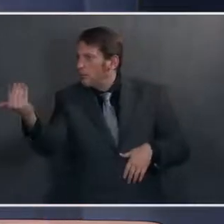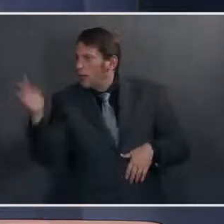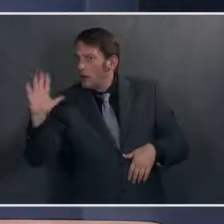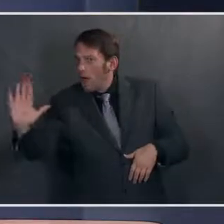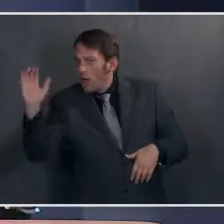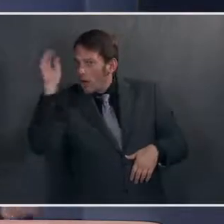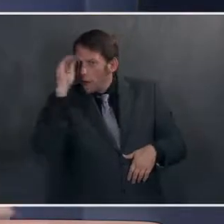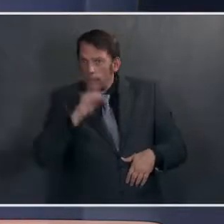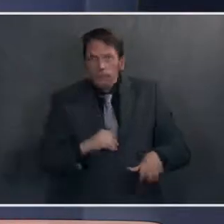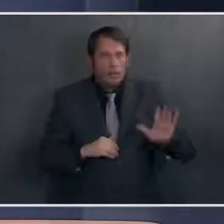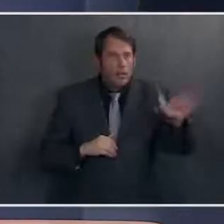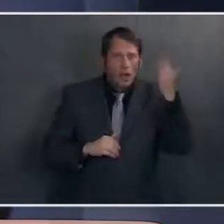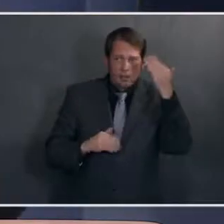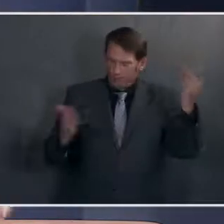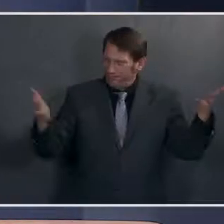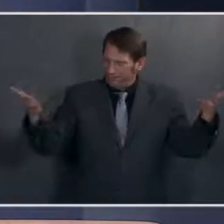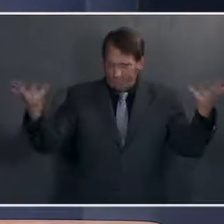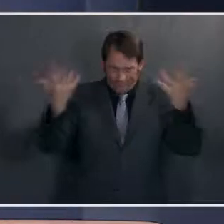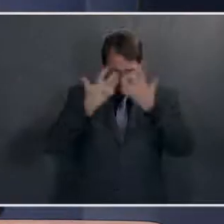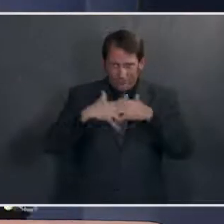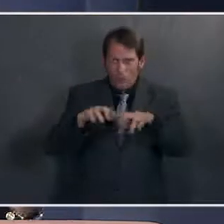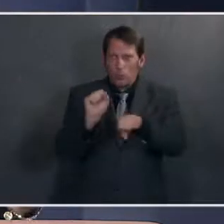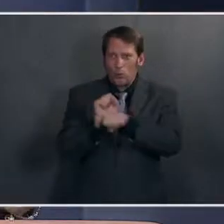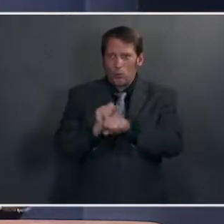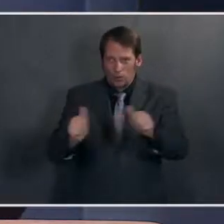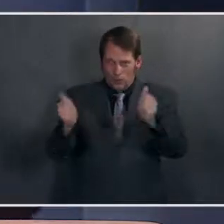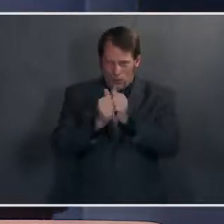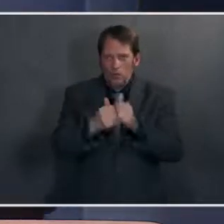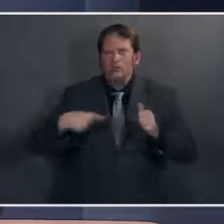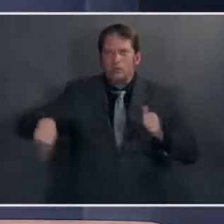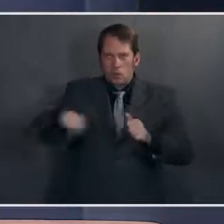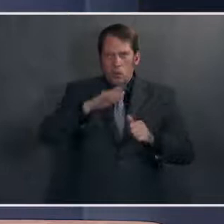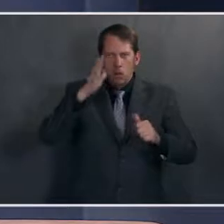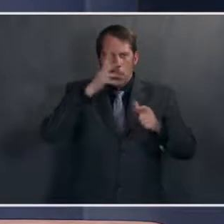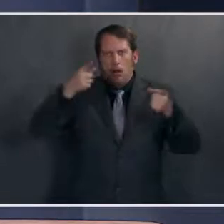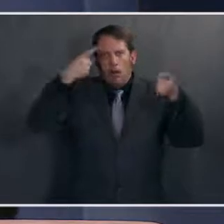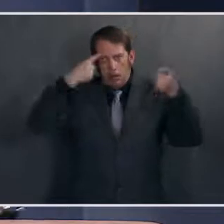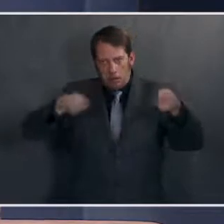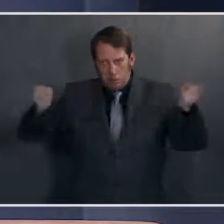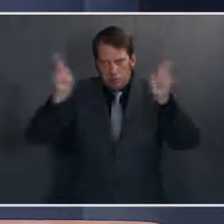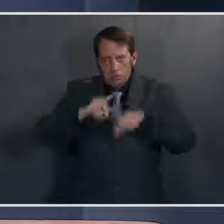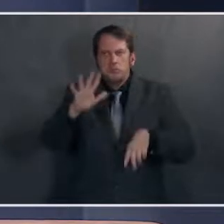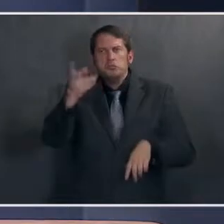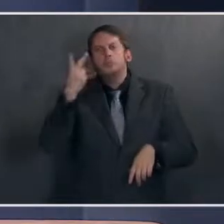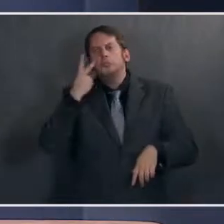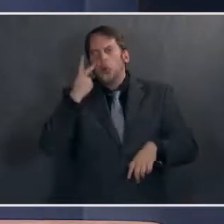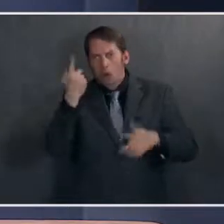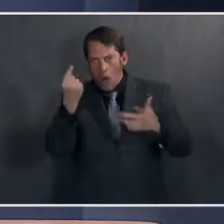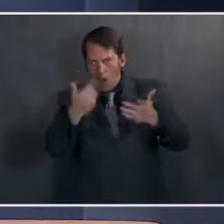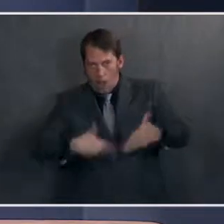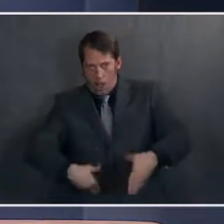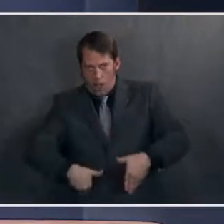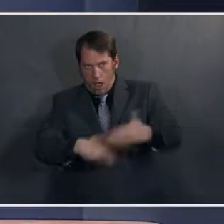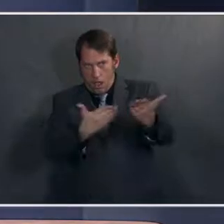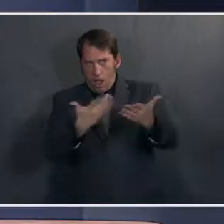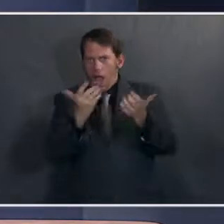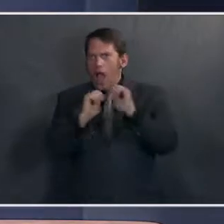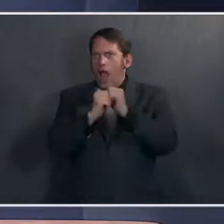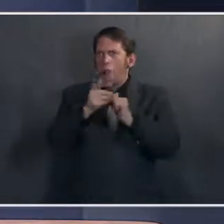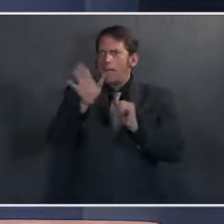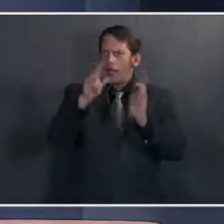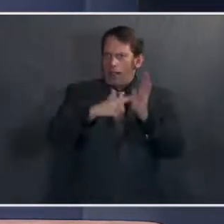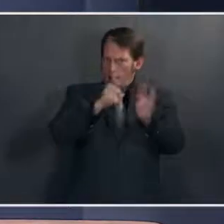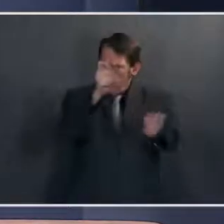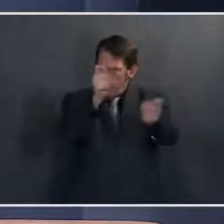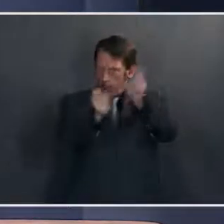see. What proposals that improve the bill, that make it better, and there's certainly an openness to that. One more quick